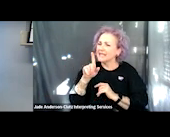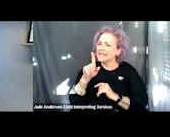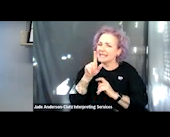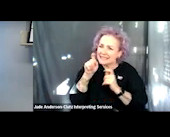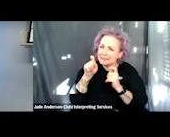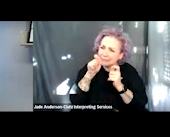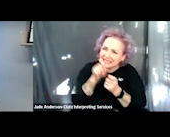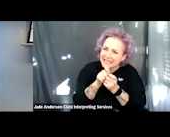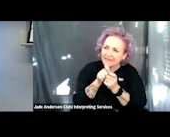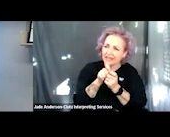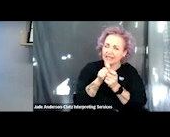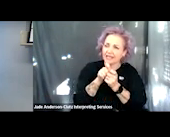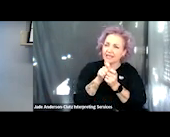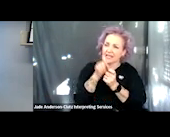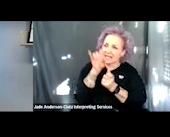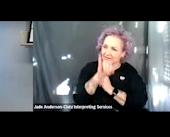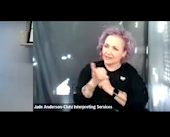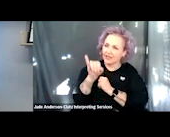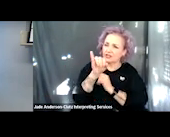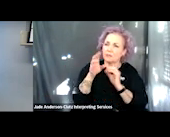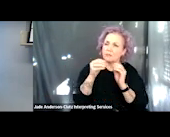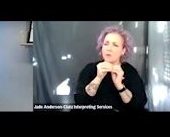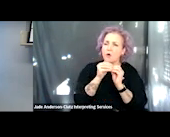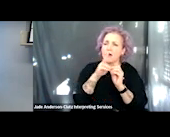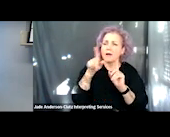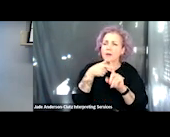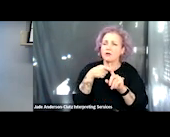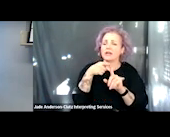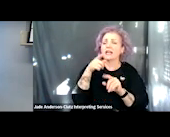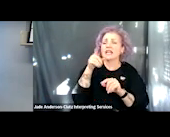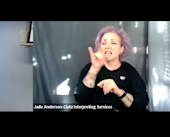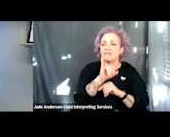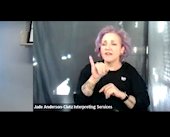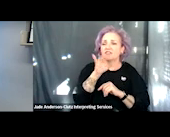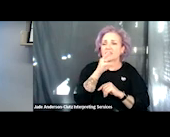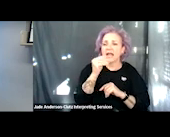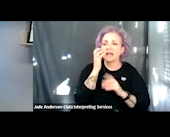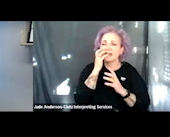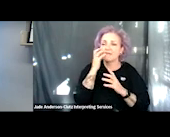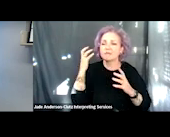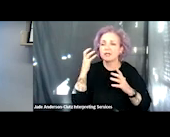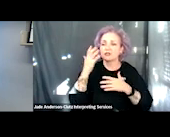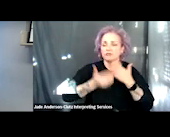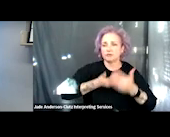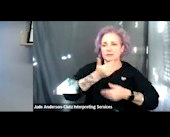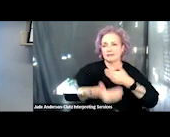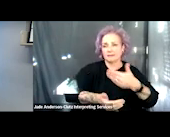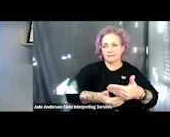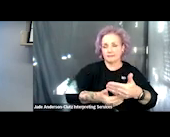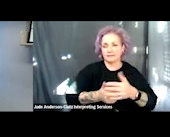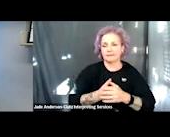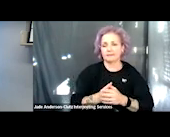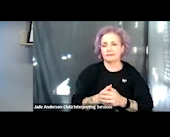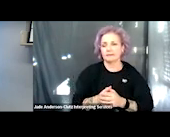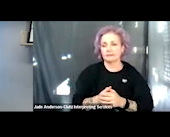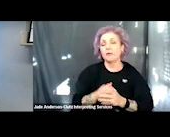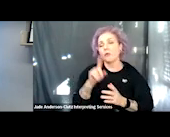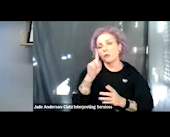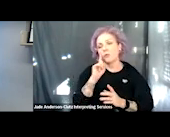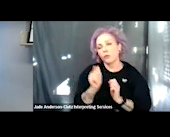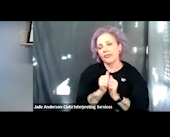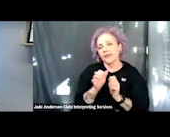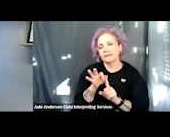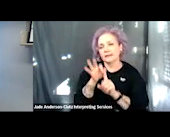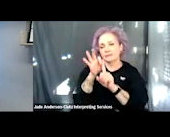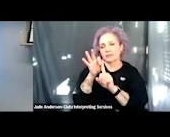Zika virus. And we'll touch on this in a little bit as well. Finally, very few studies, not many have actually looked at this, but there's a couple